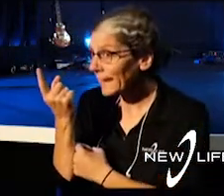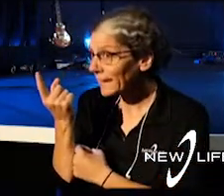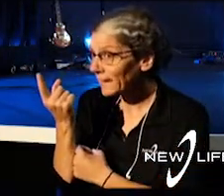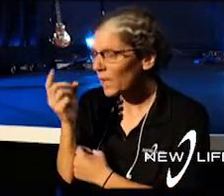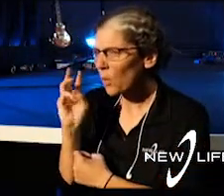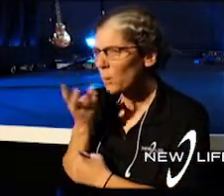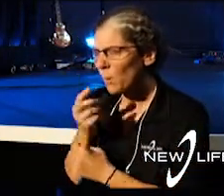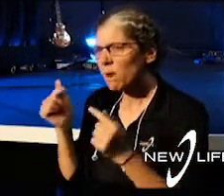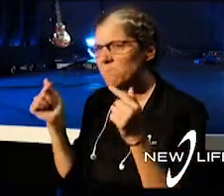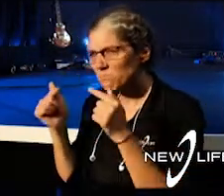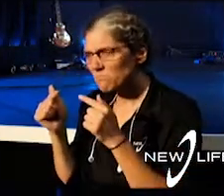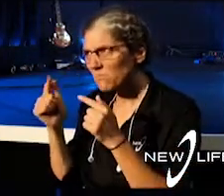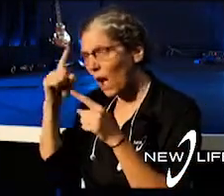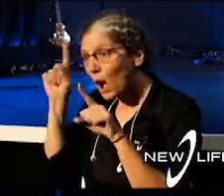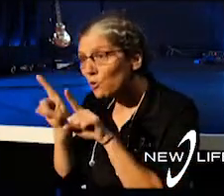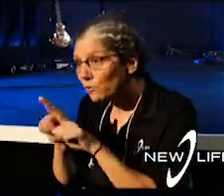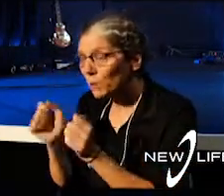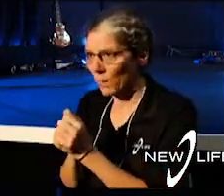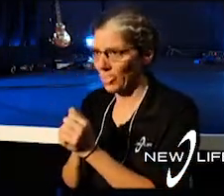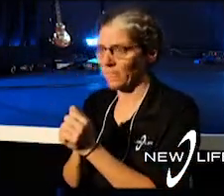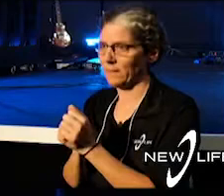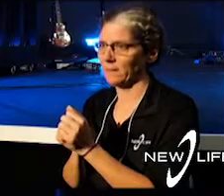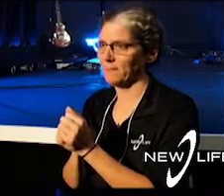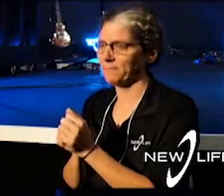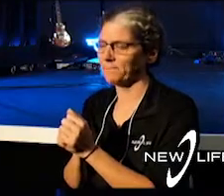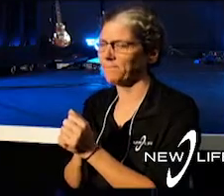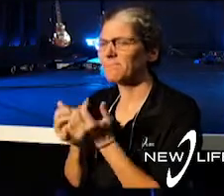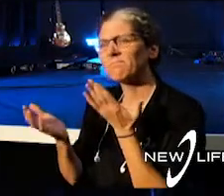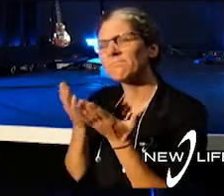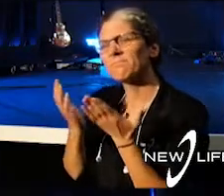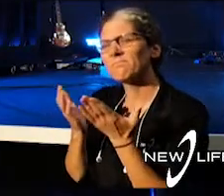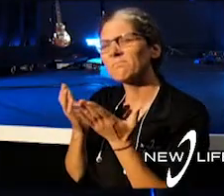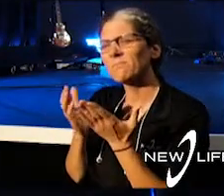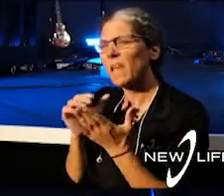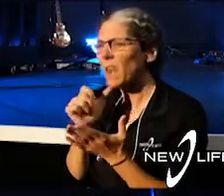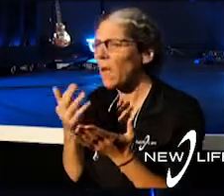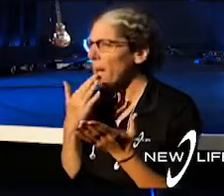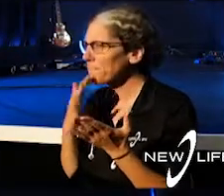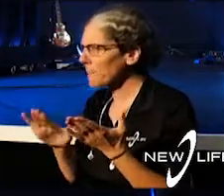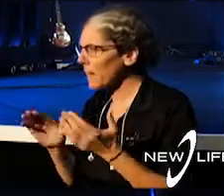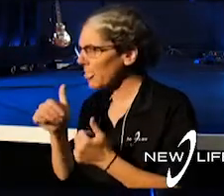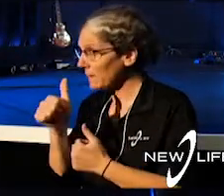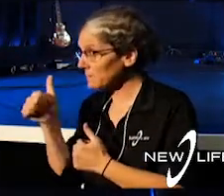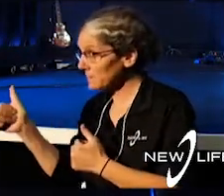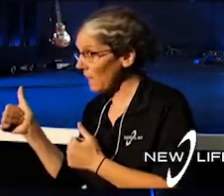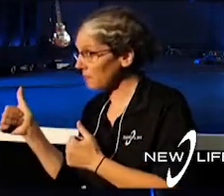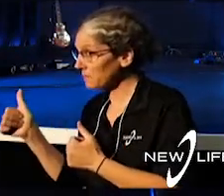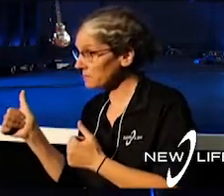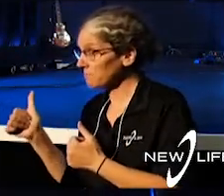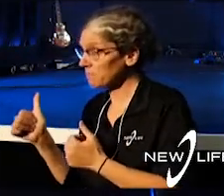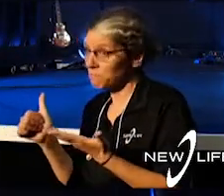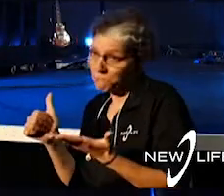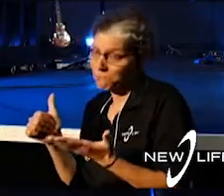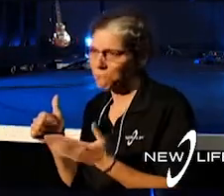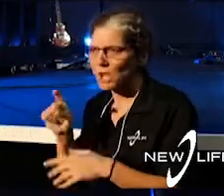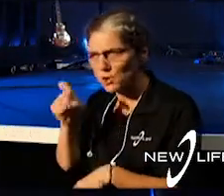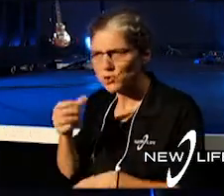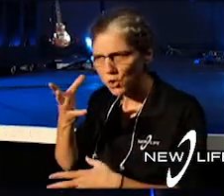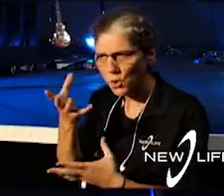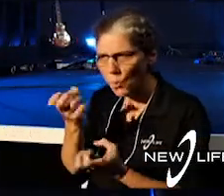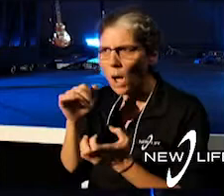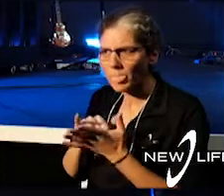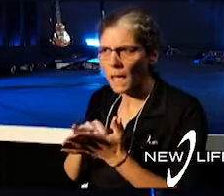want to be agreed with. And these things aren't necessarily bad in and of themselves, right? You should want to be